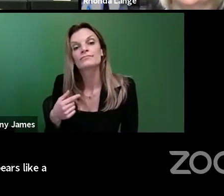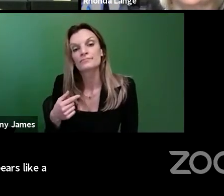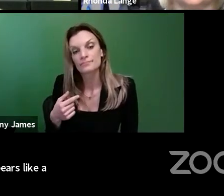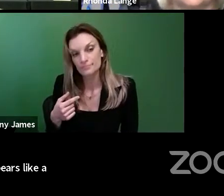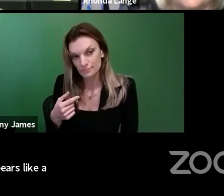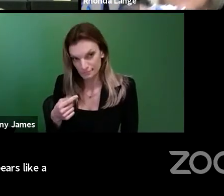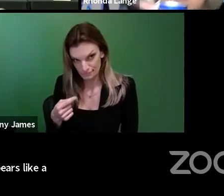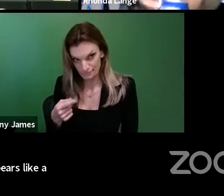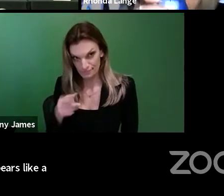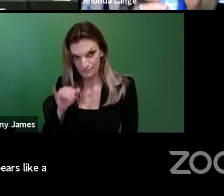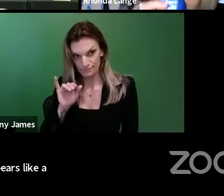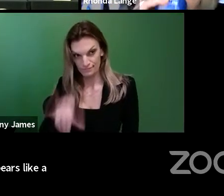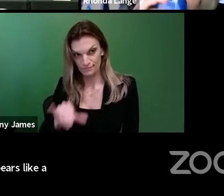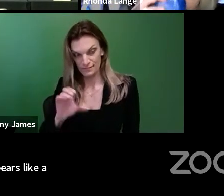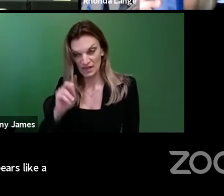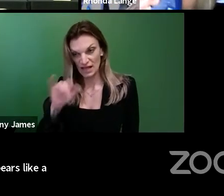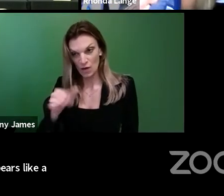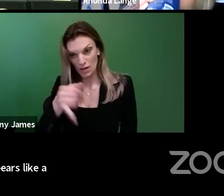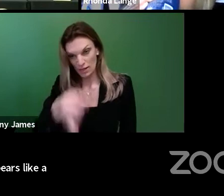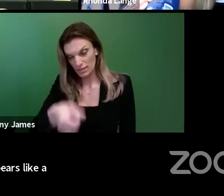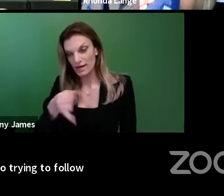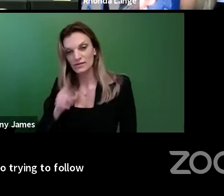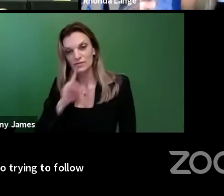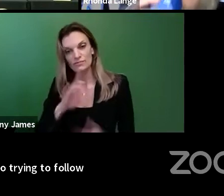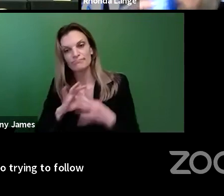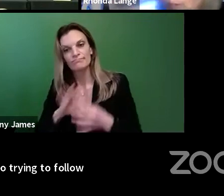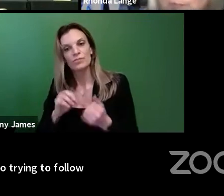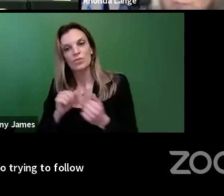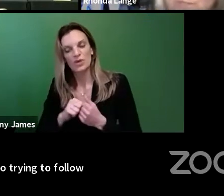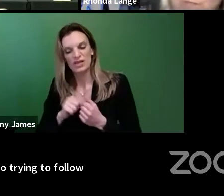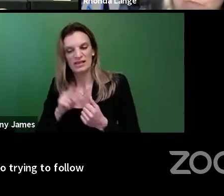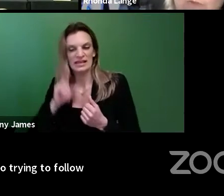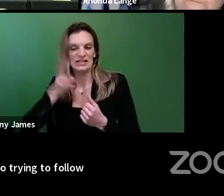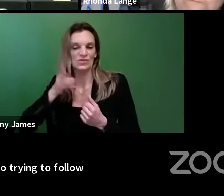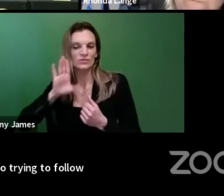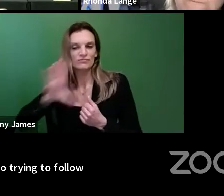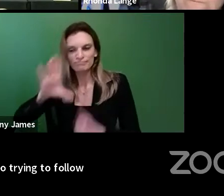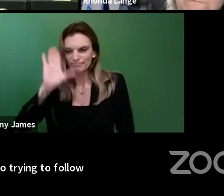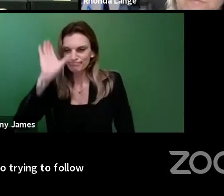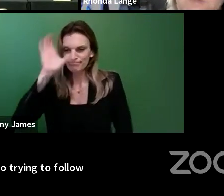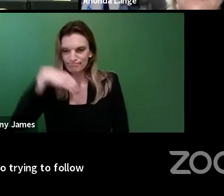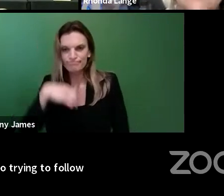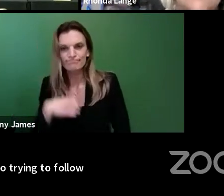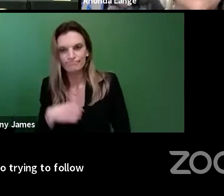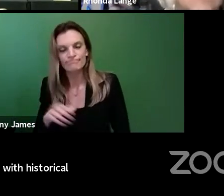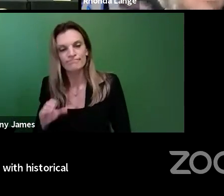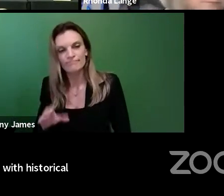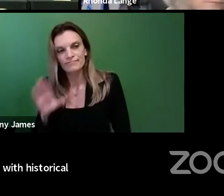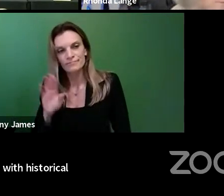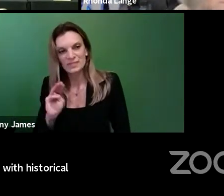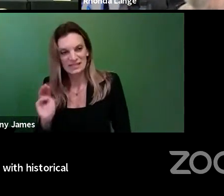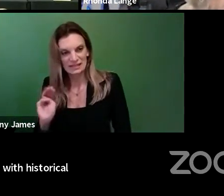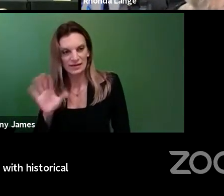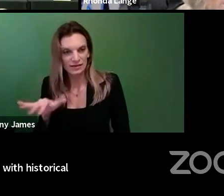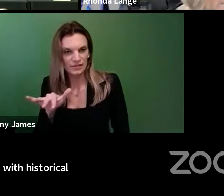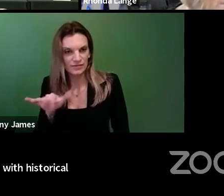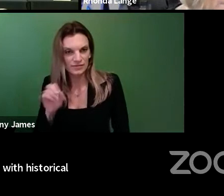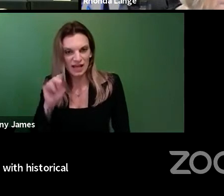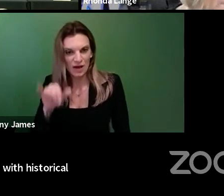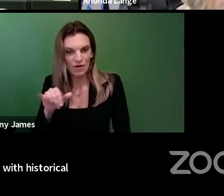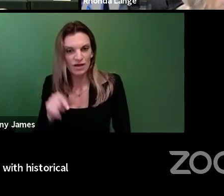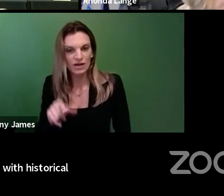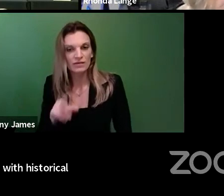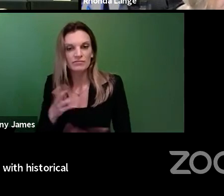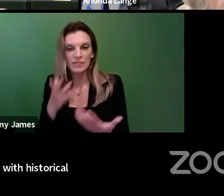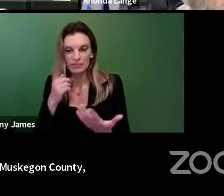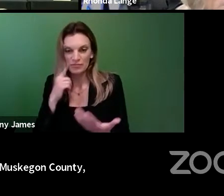county lines is connected with historical weirdness. And in the case of Muskegon County, you might consider